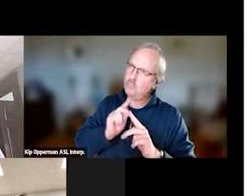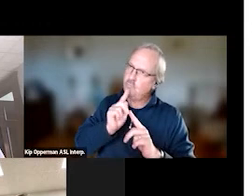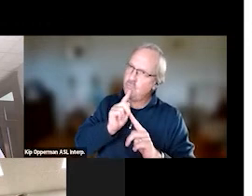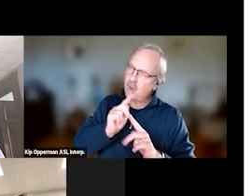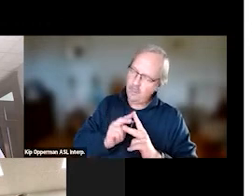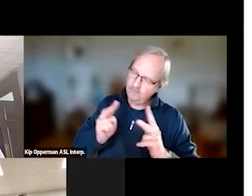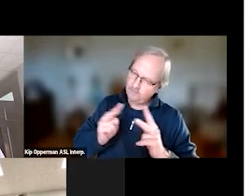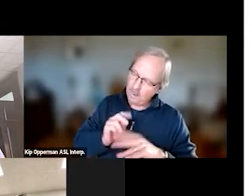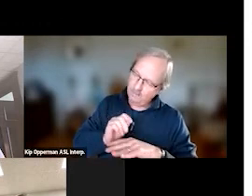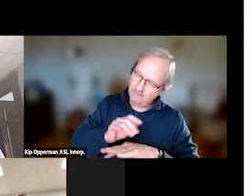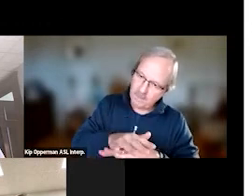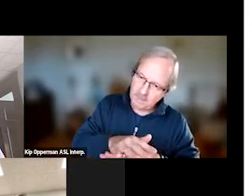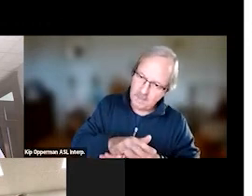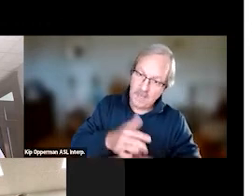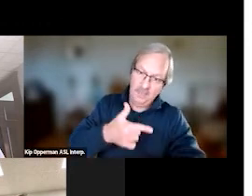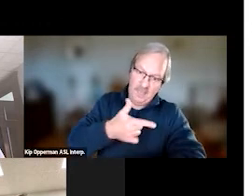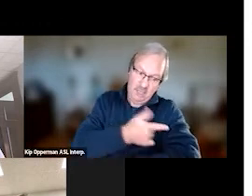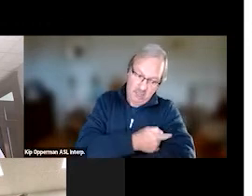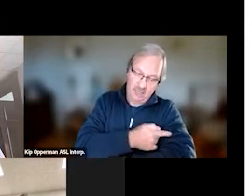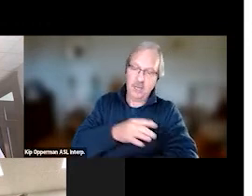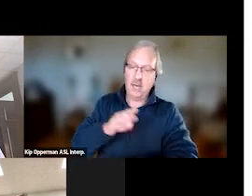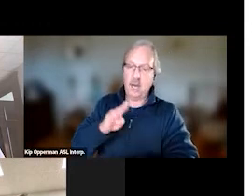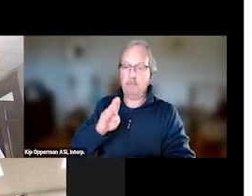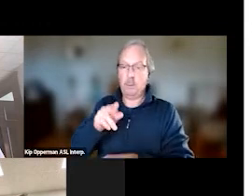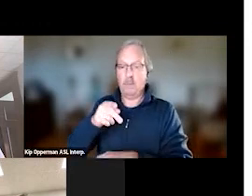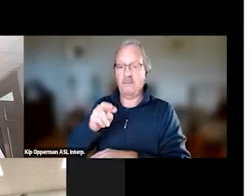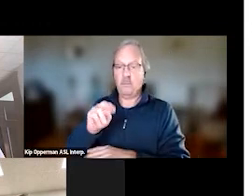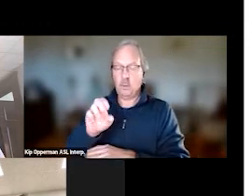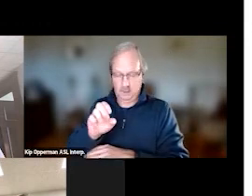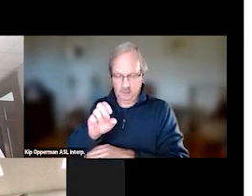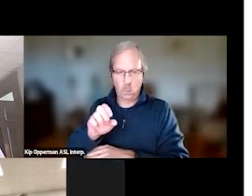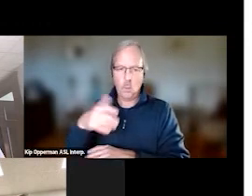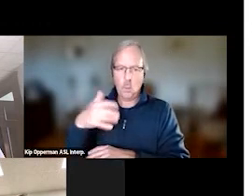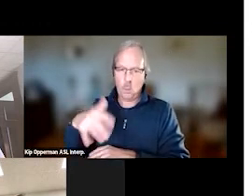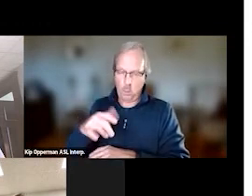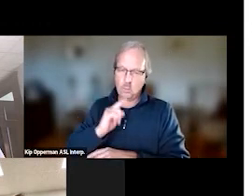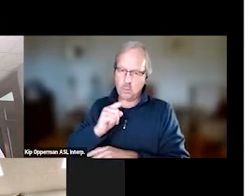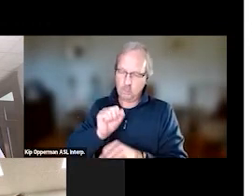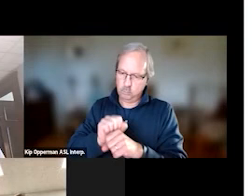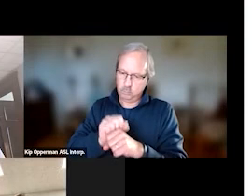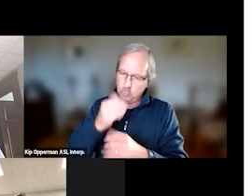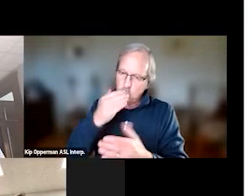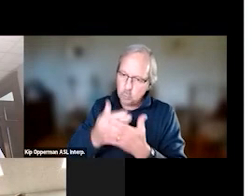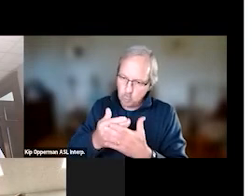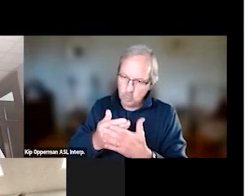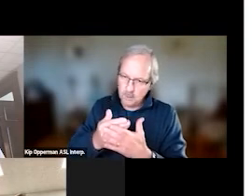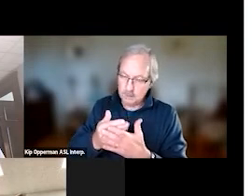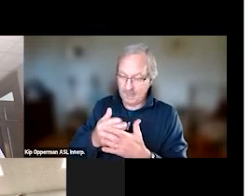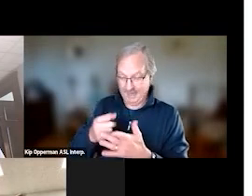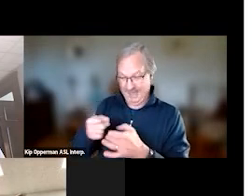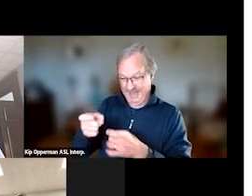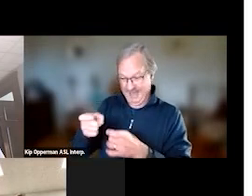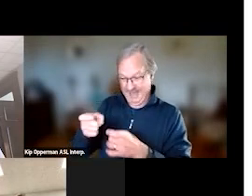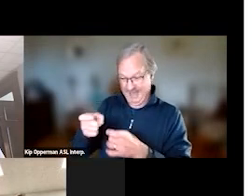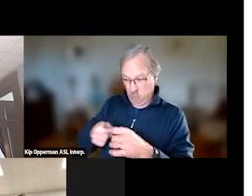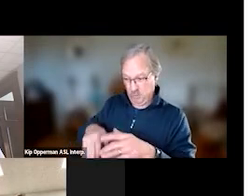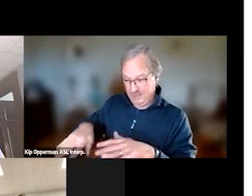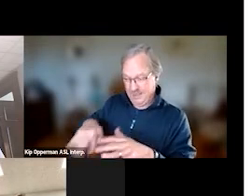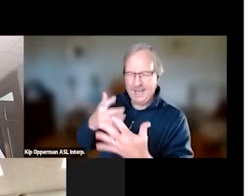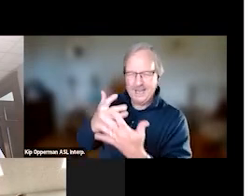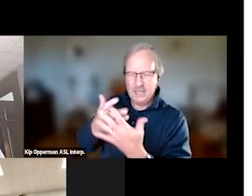injectable buprenorphine, especially in a population that might be in a controlled setting, such as a jail or a